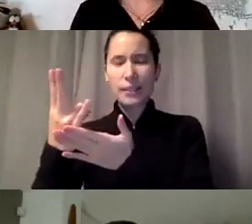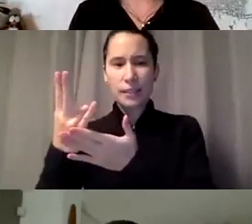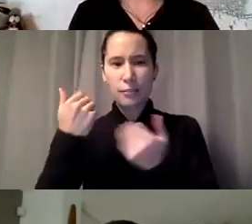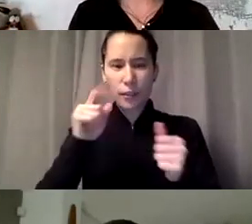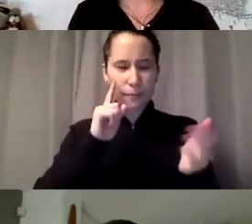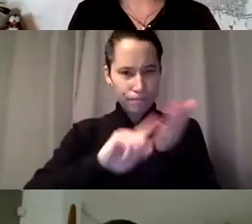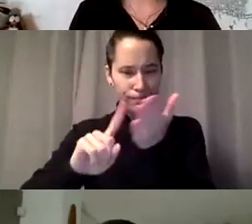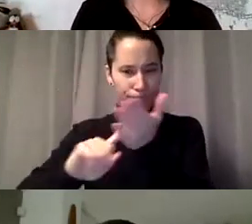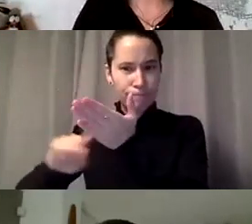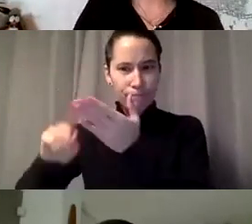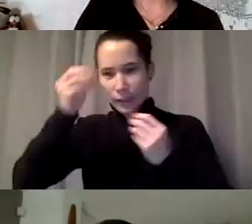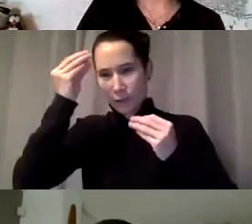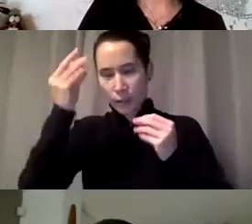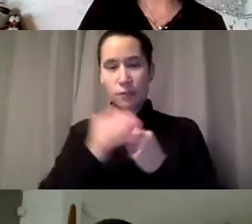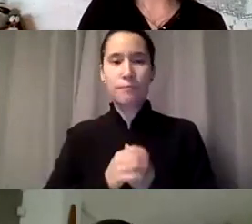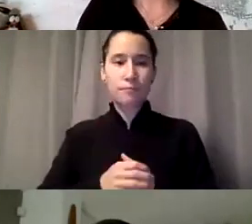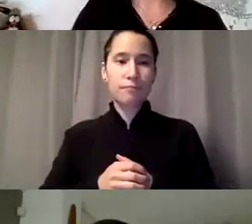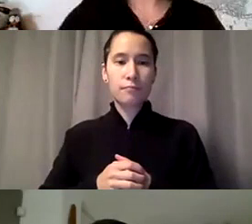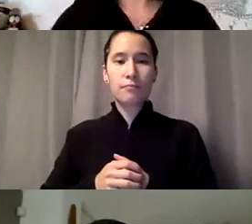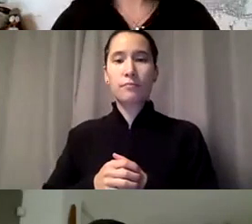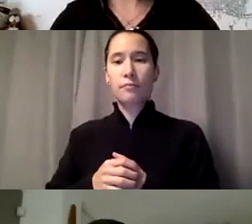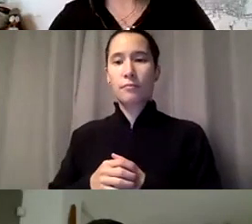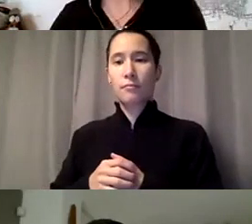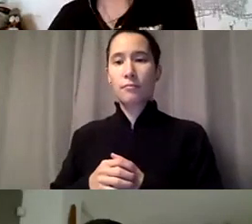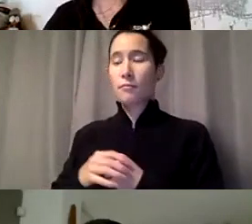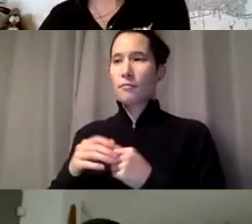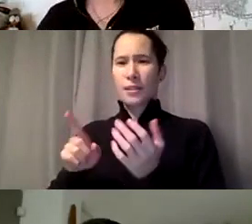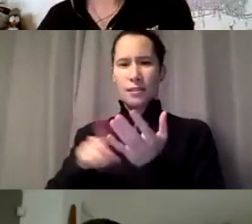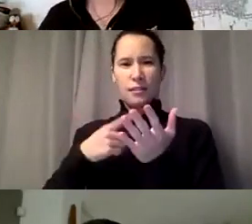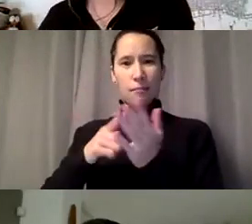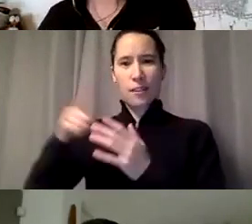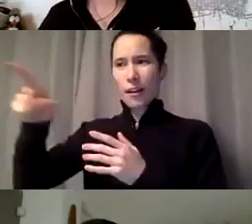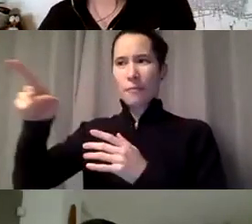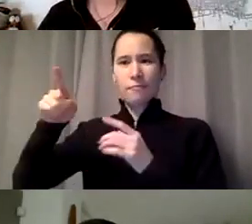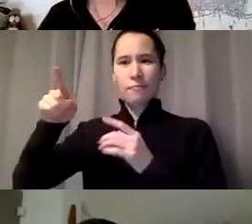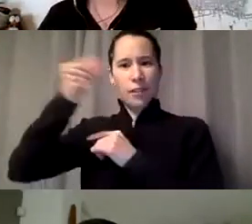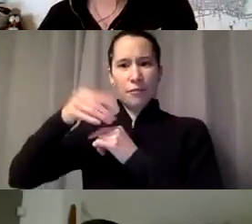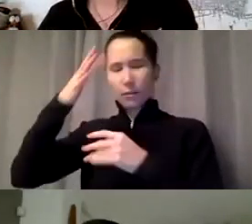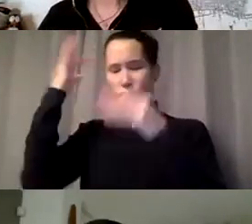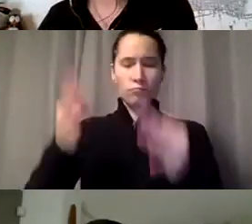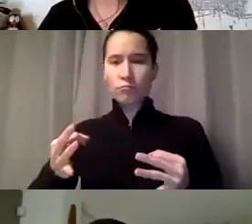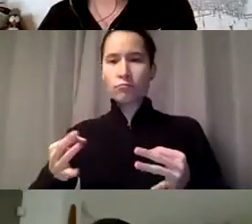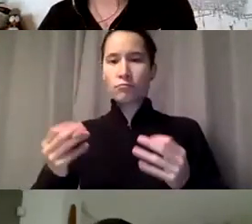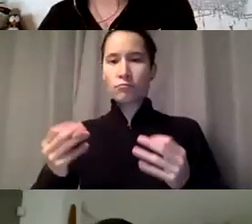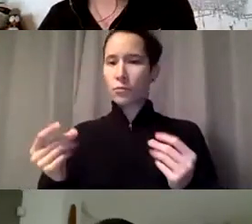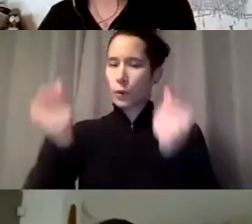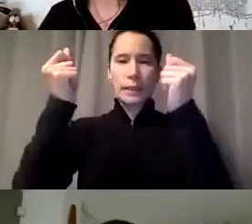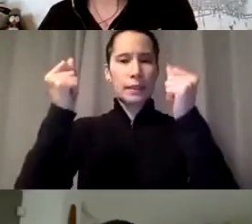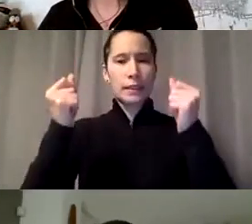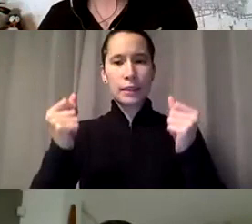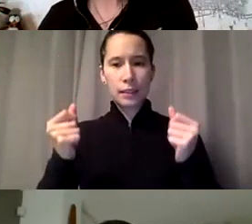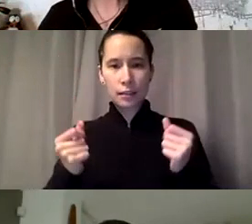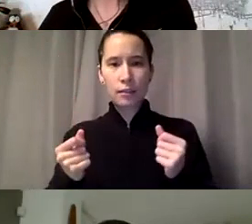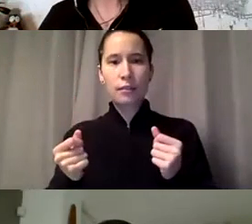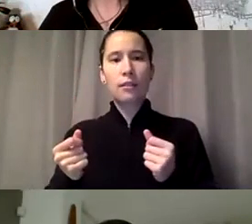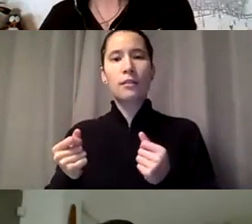sometimes they're seeing things in real time, that they're making decisions very quickly and putting restrictions in because they can't consult